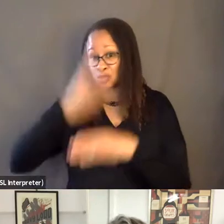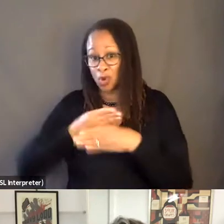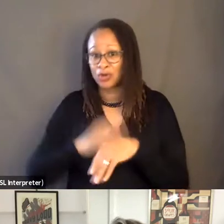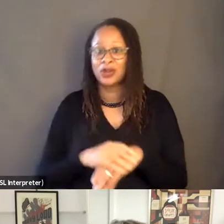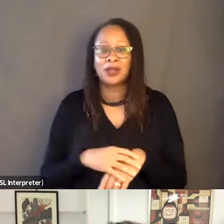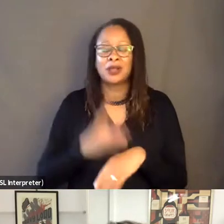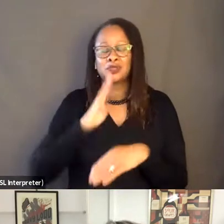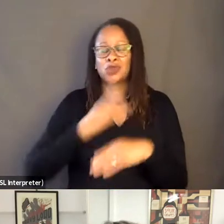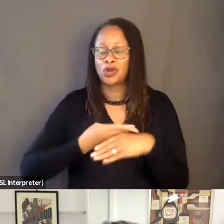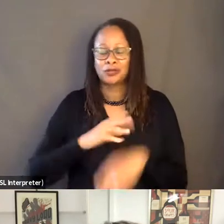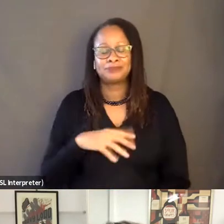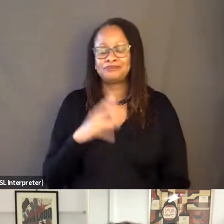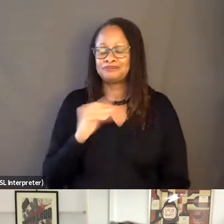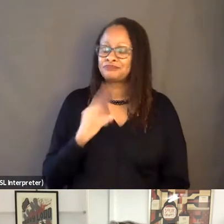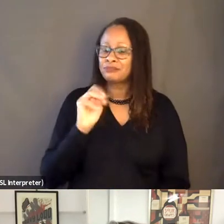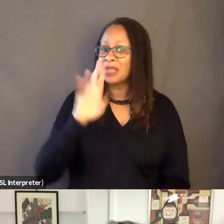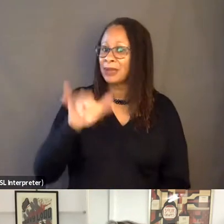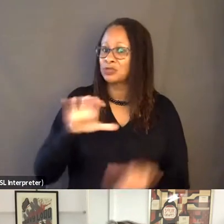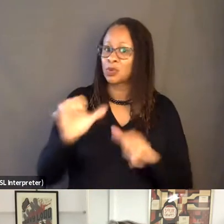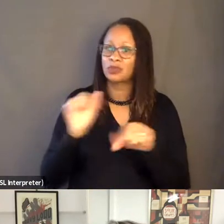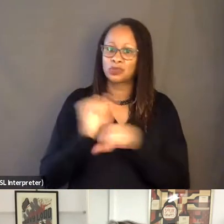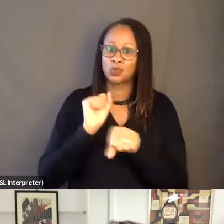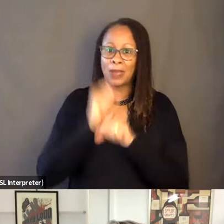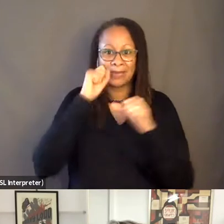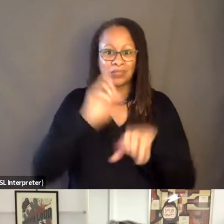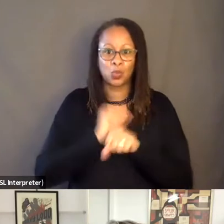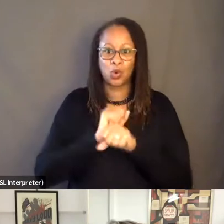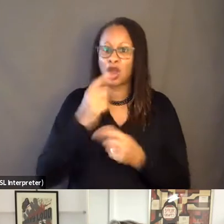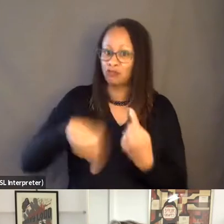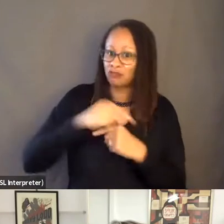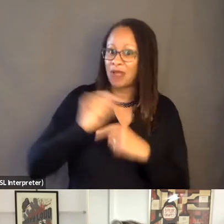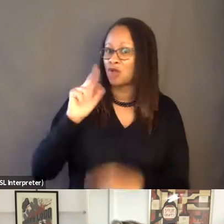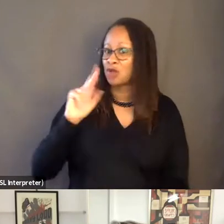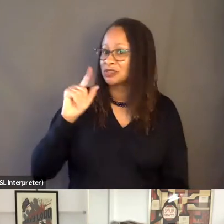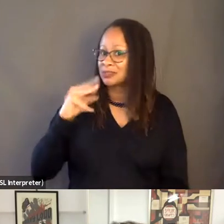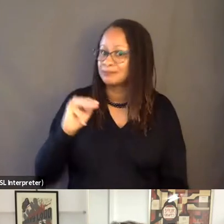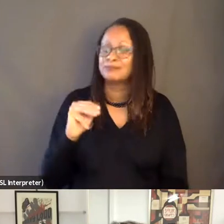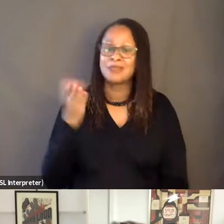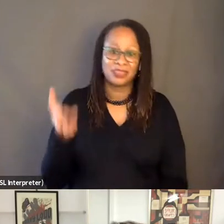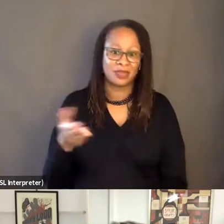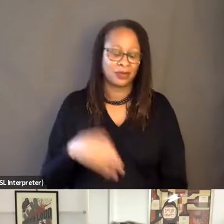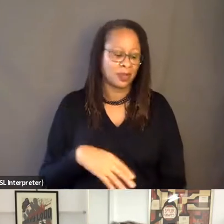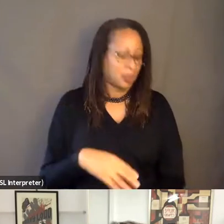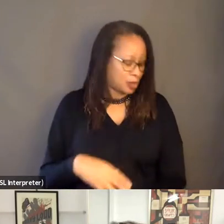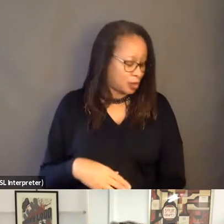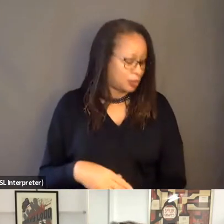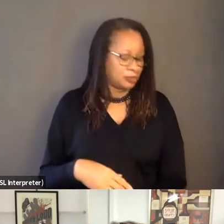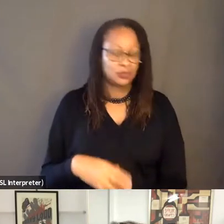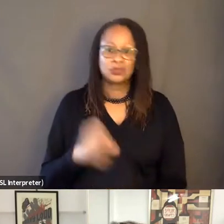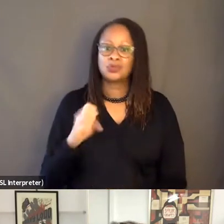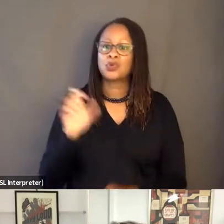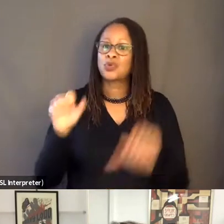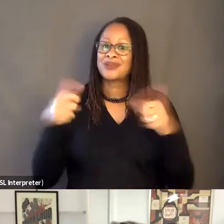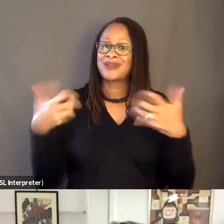in Sierra Leone around autism. No, it worked. It worked. You were able to sort of combine